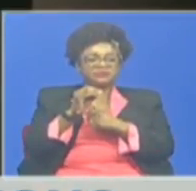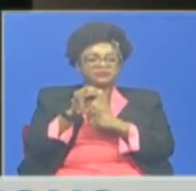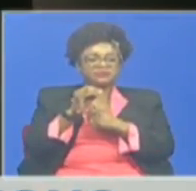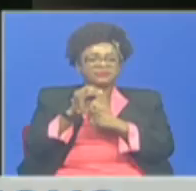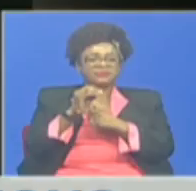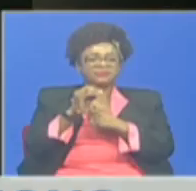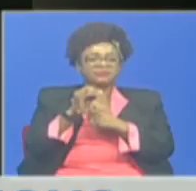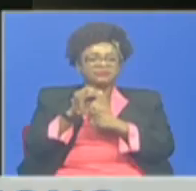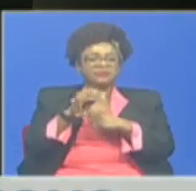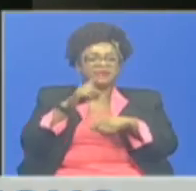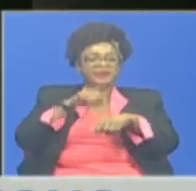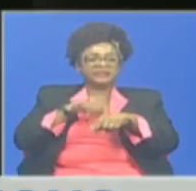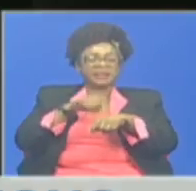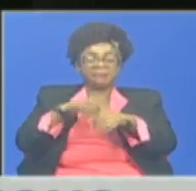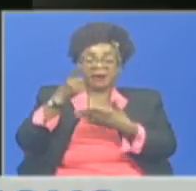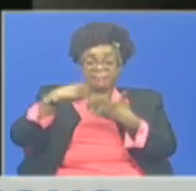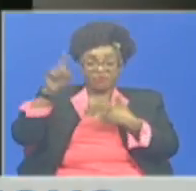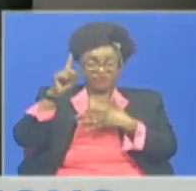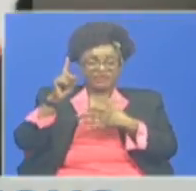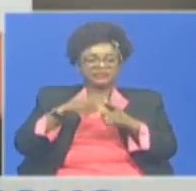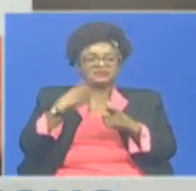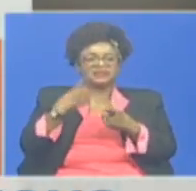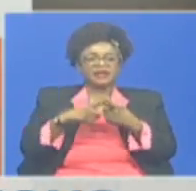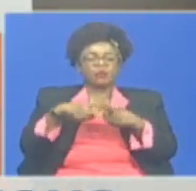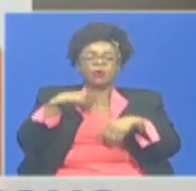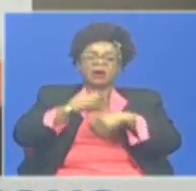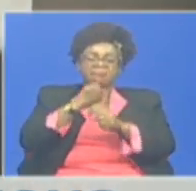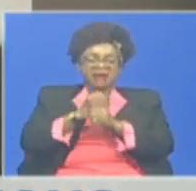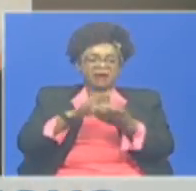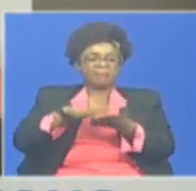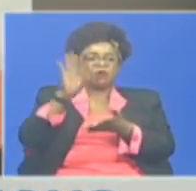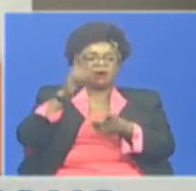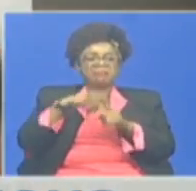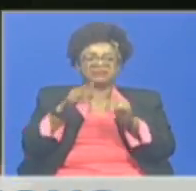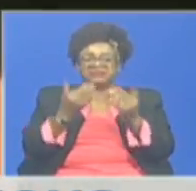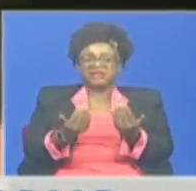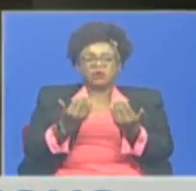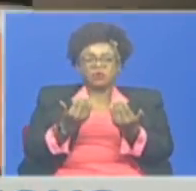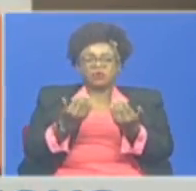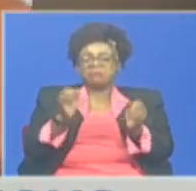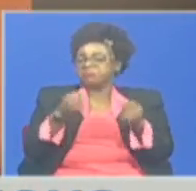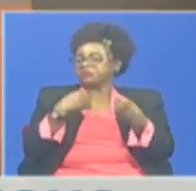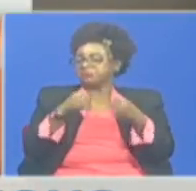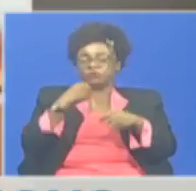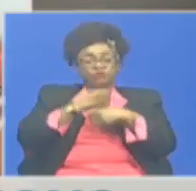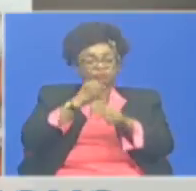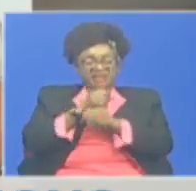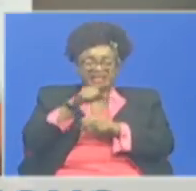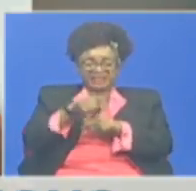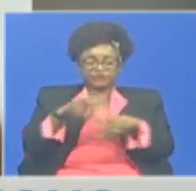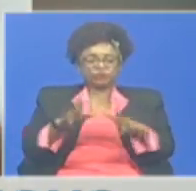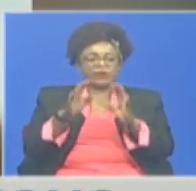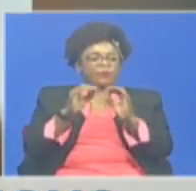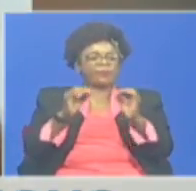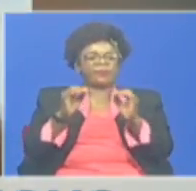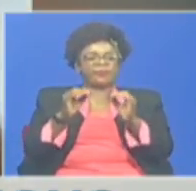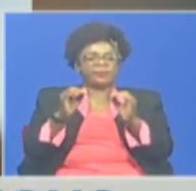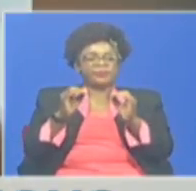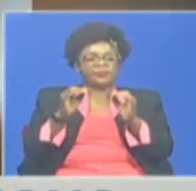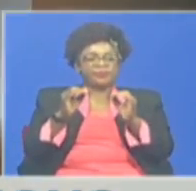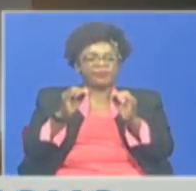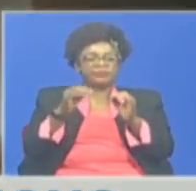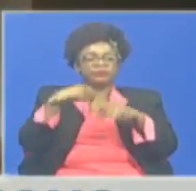after it is approved, we'll be able to produce more, but now we want to be producing them this way. We will be making